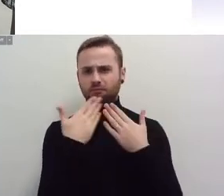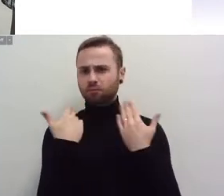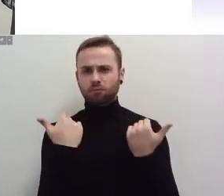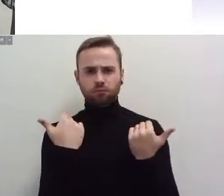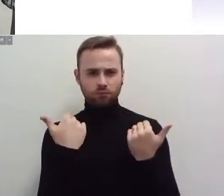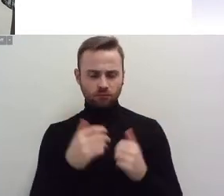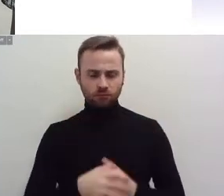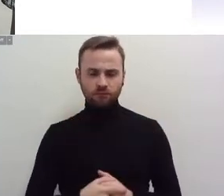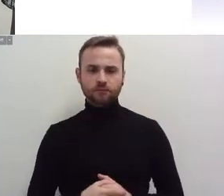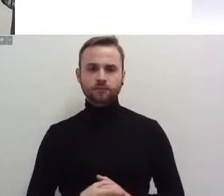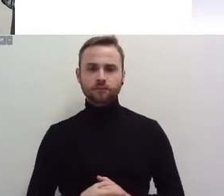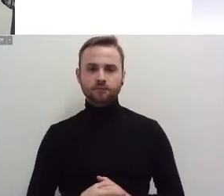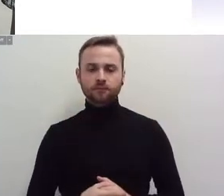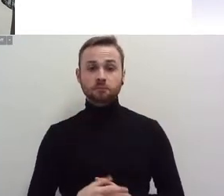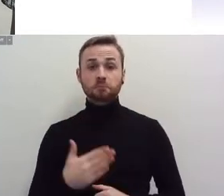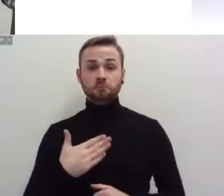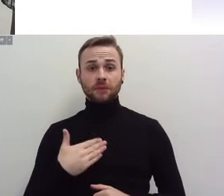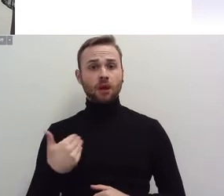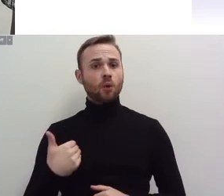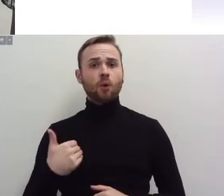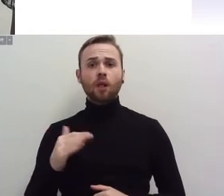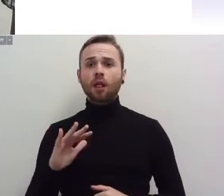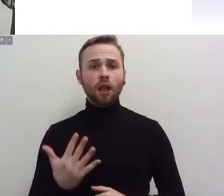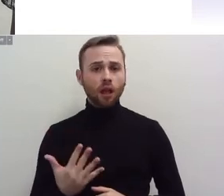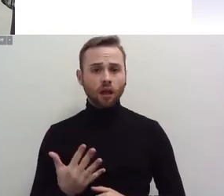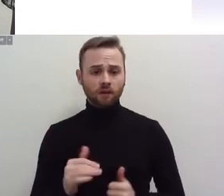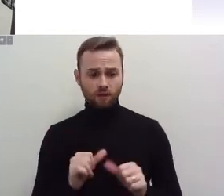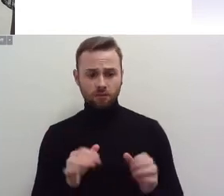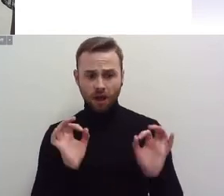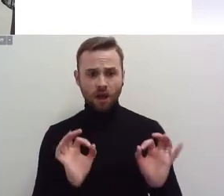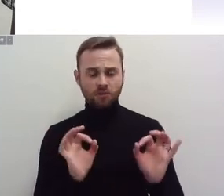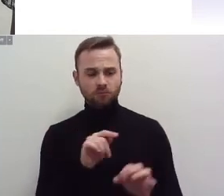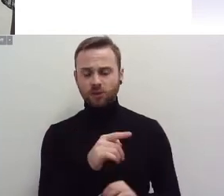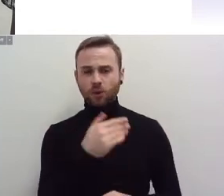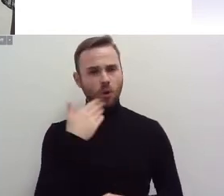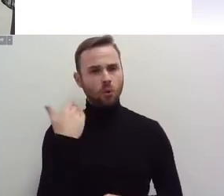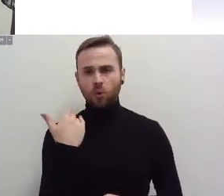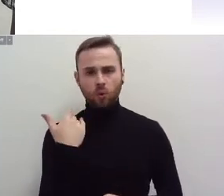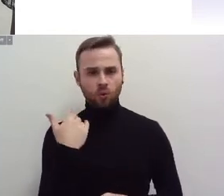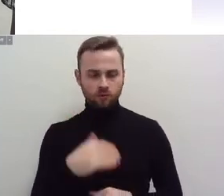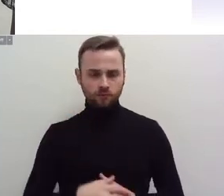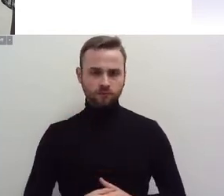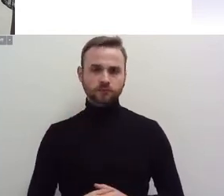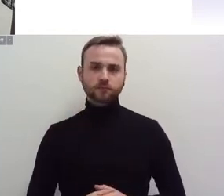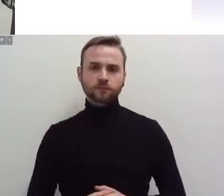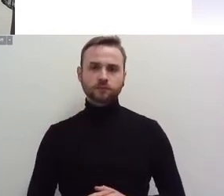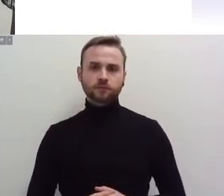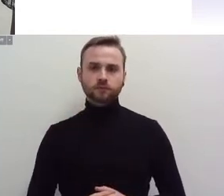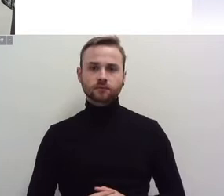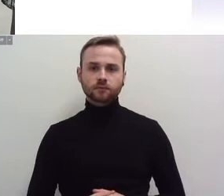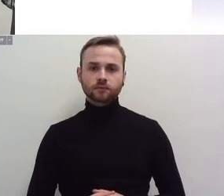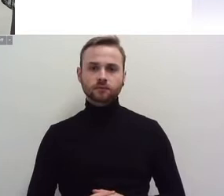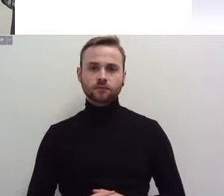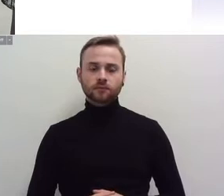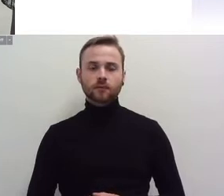them to, and it is not secure enough that we are